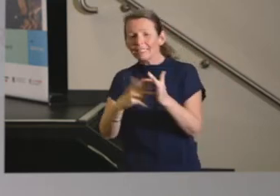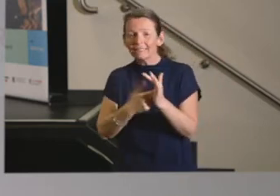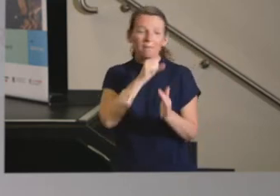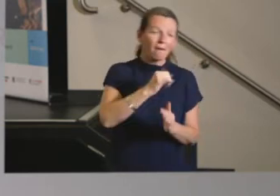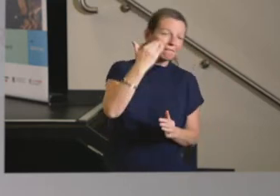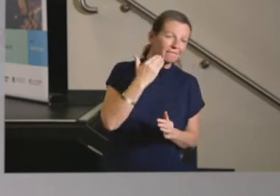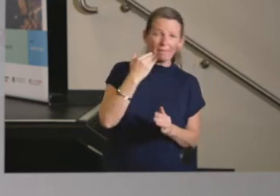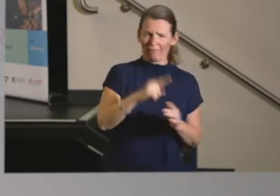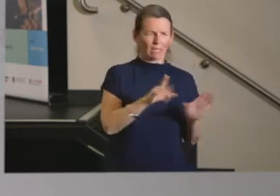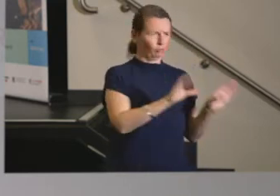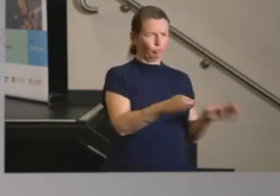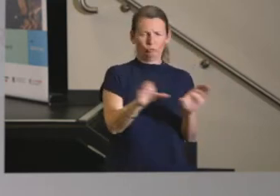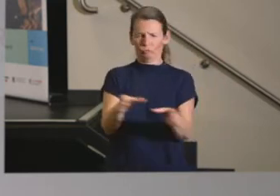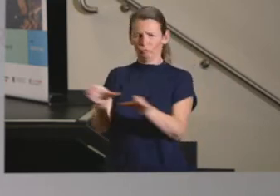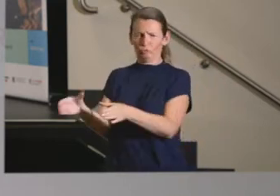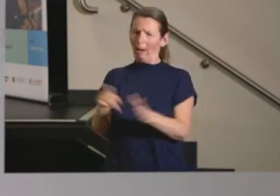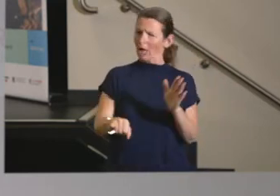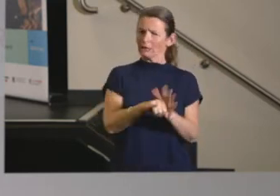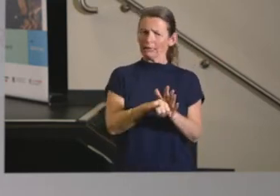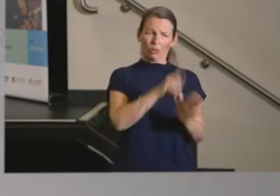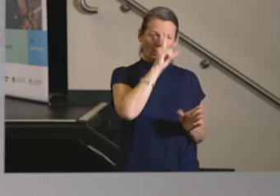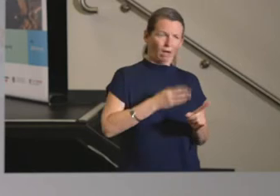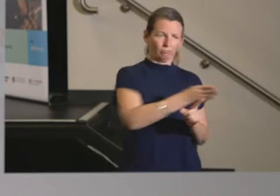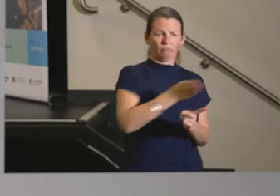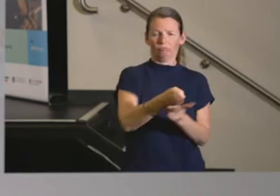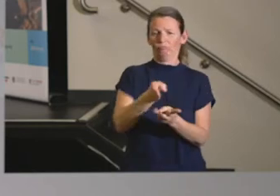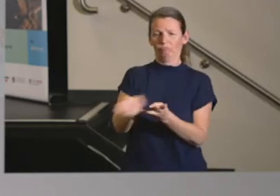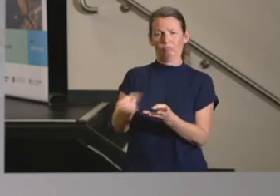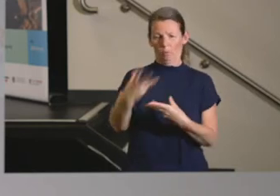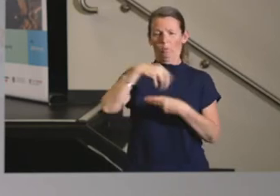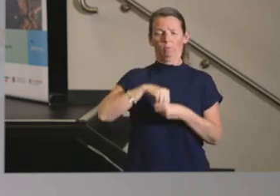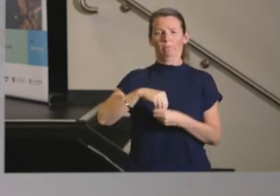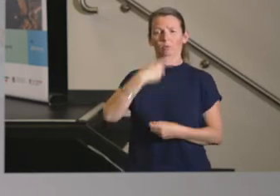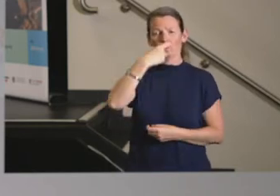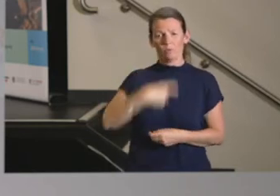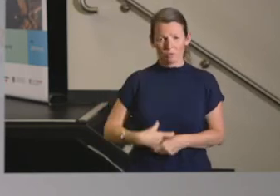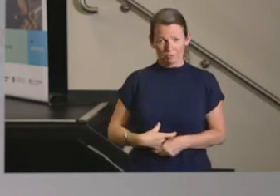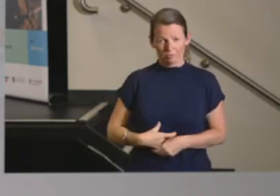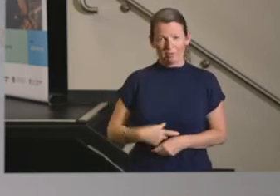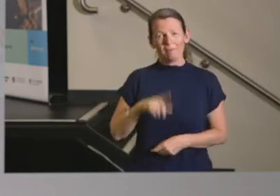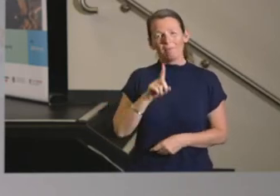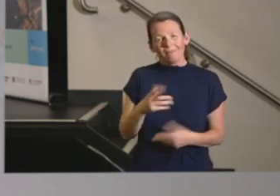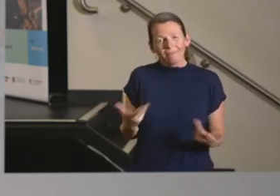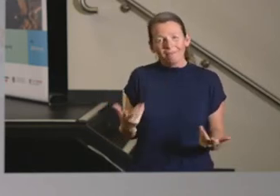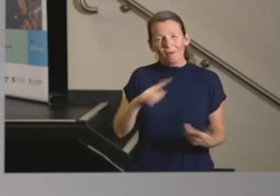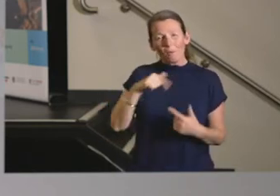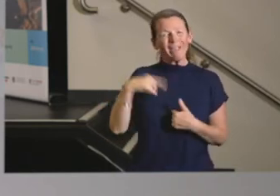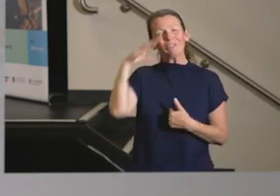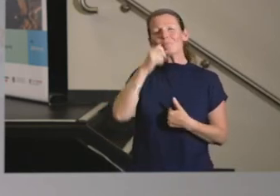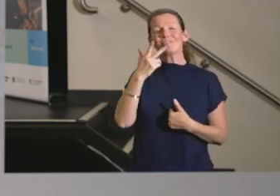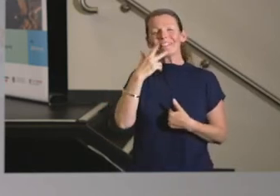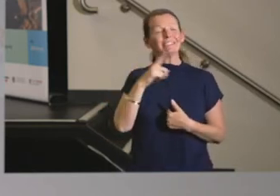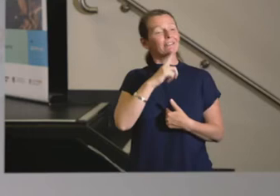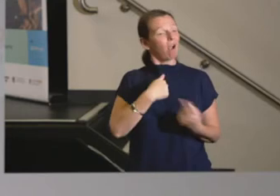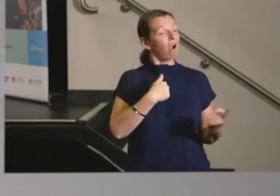of identity. These are assumed to be identity traits. And when we then assume what will happen when people possess